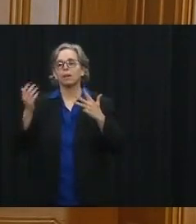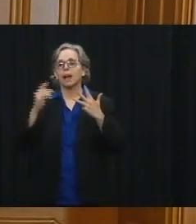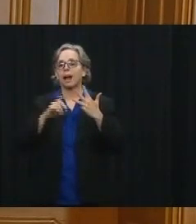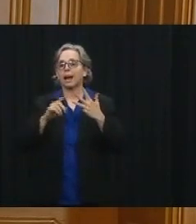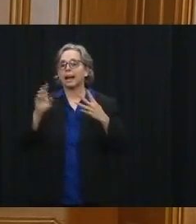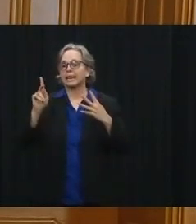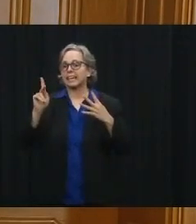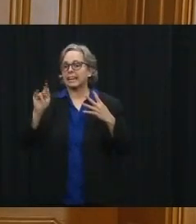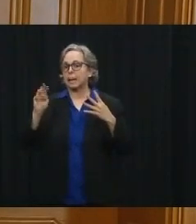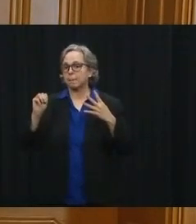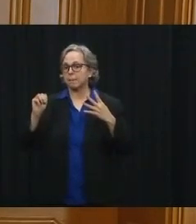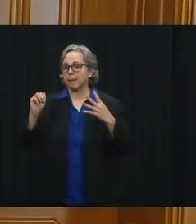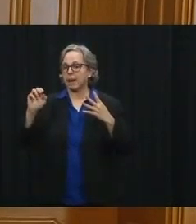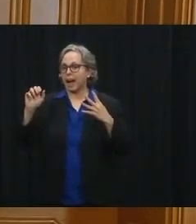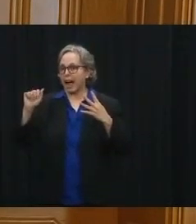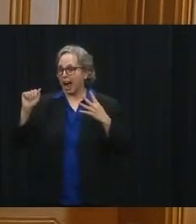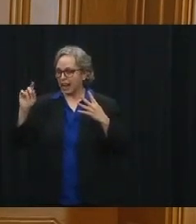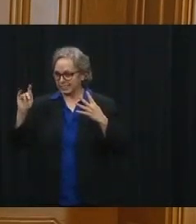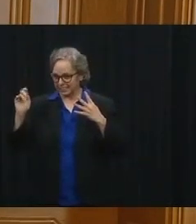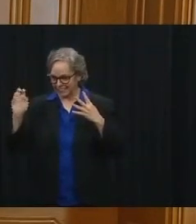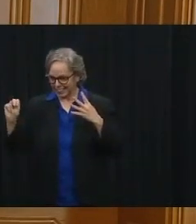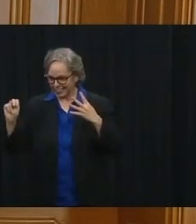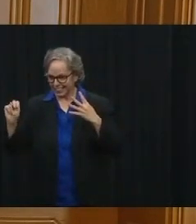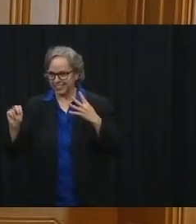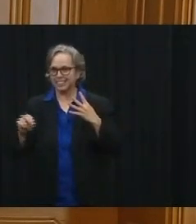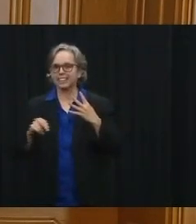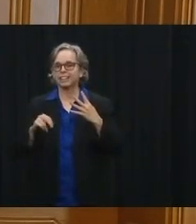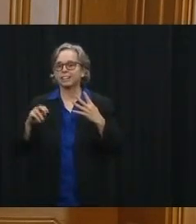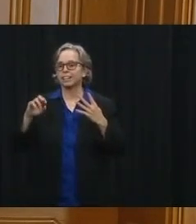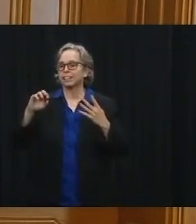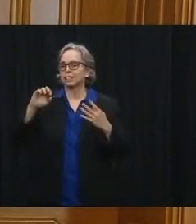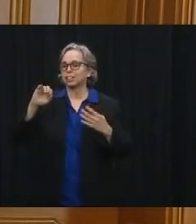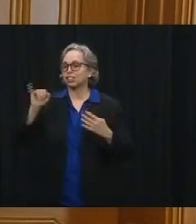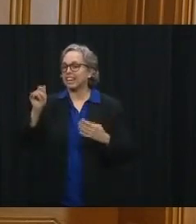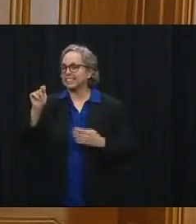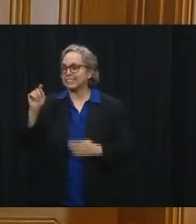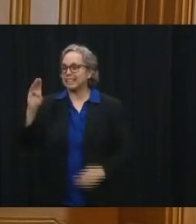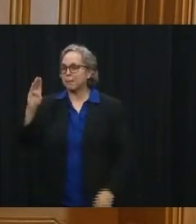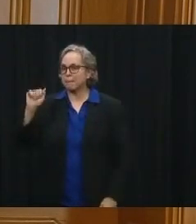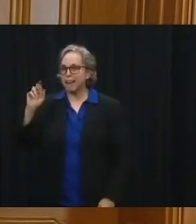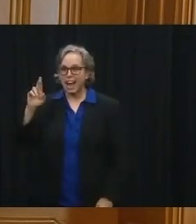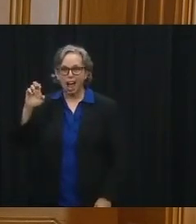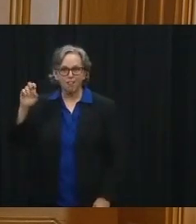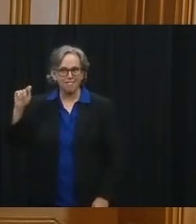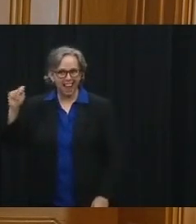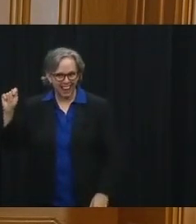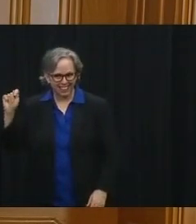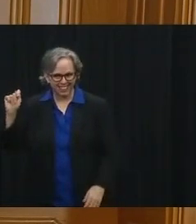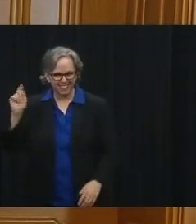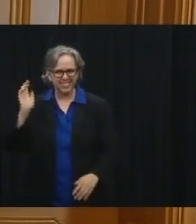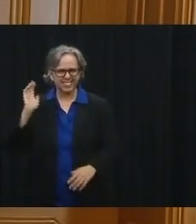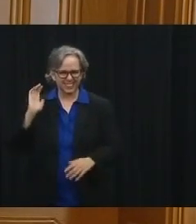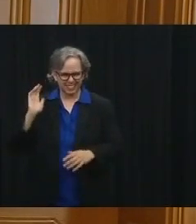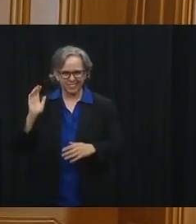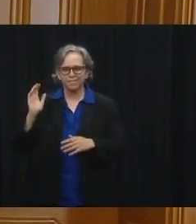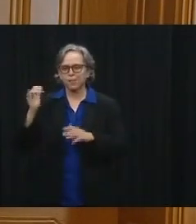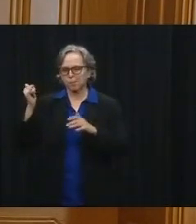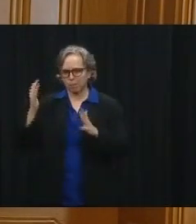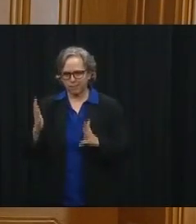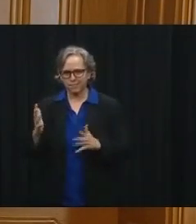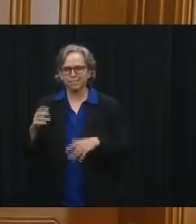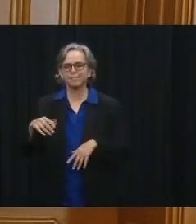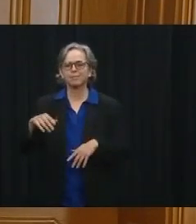manager, JT Barrett, Cardell Jones, Anthony and Chris Grant, and by the way,